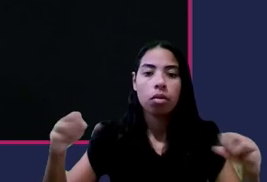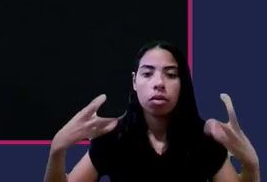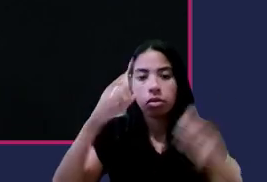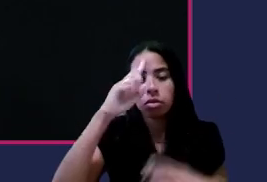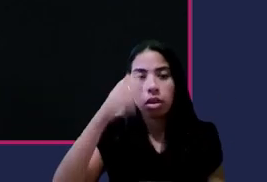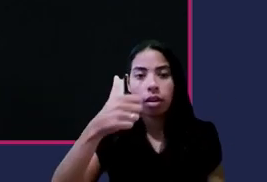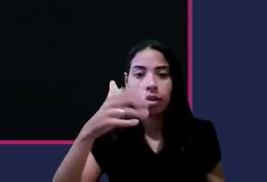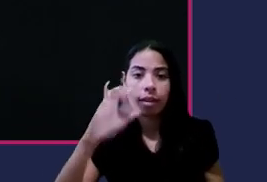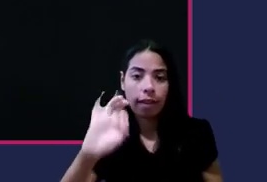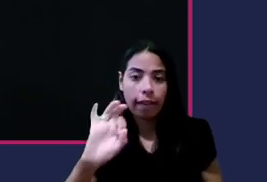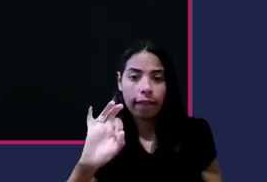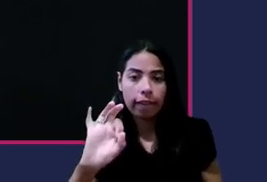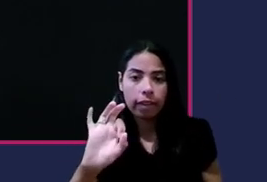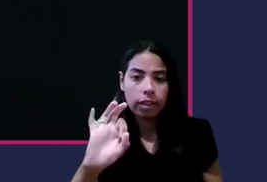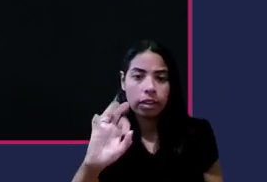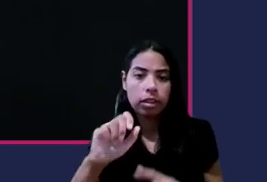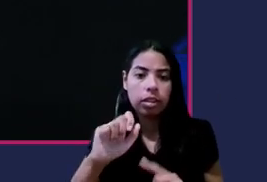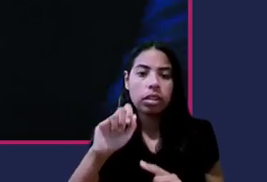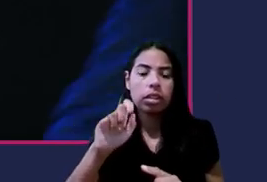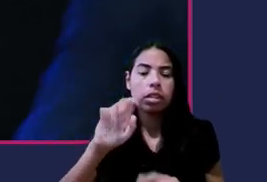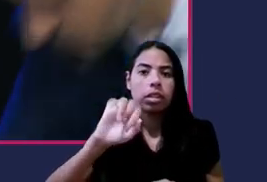next event on the 10th,